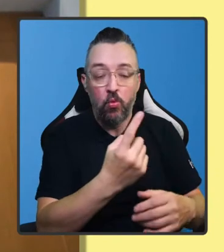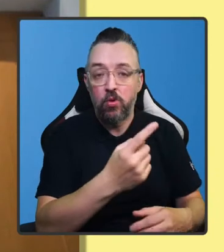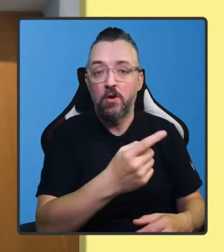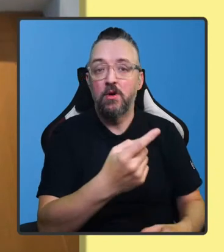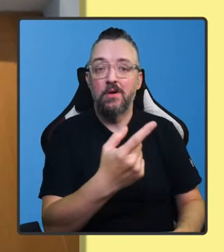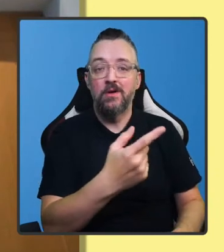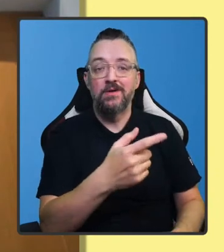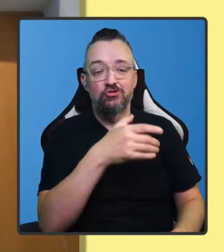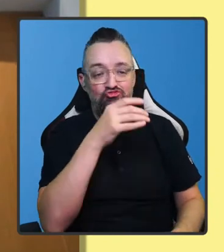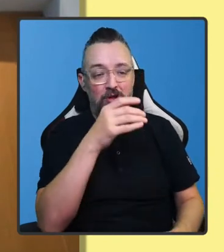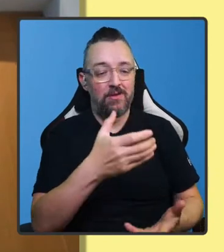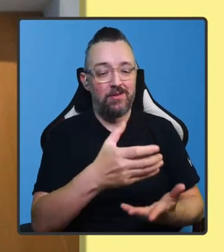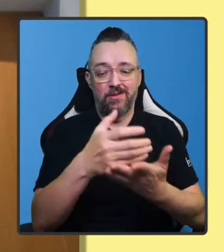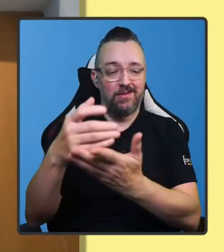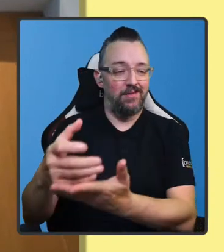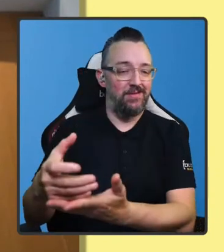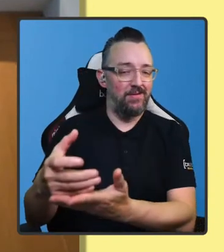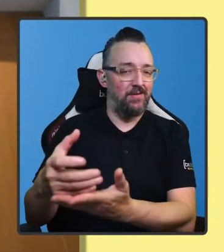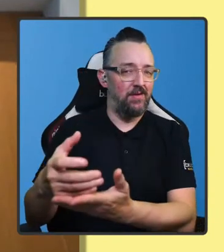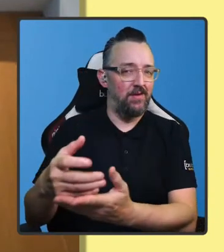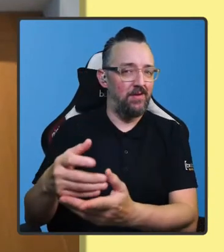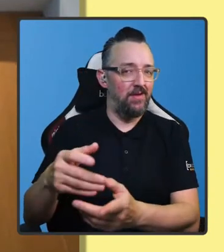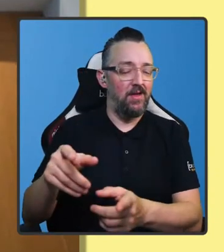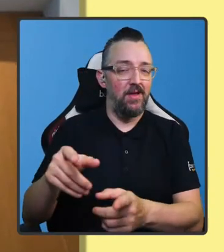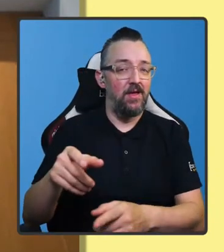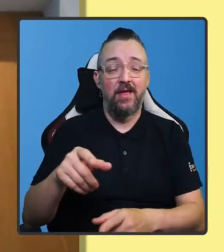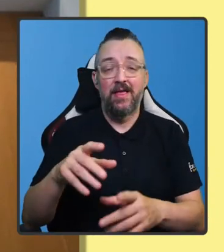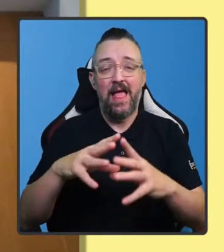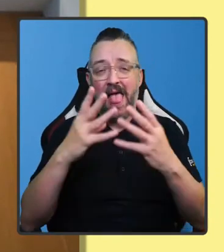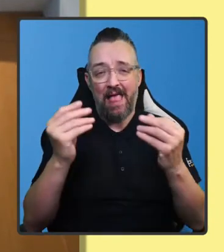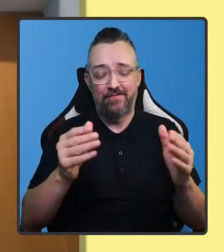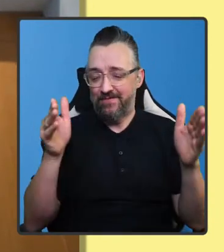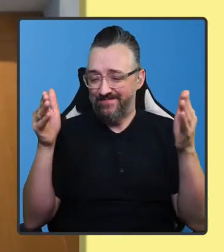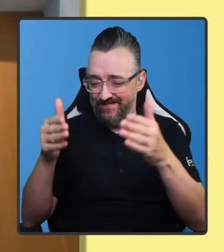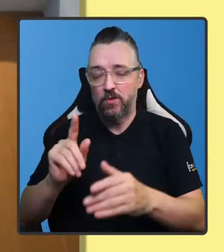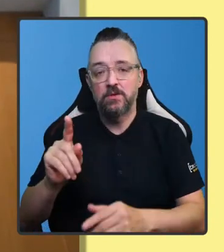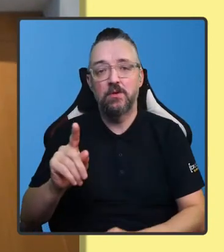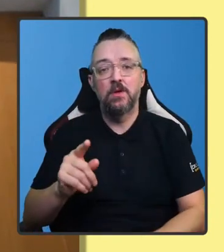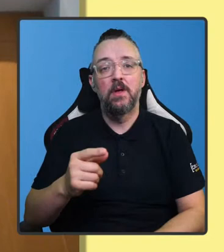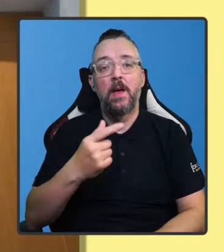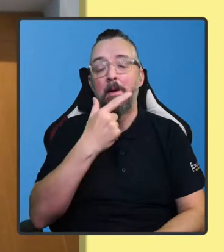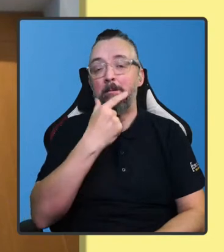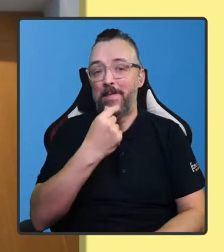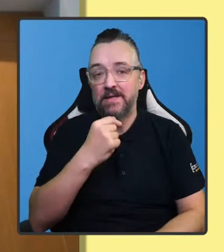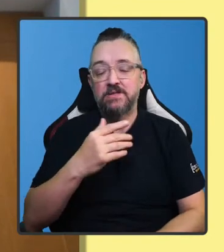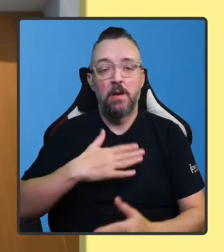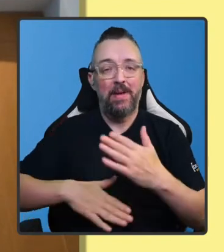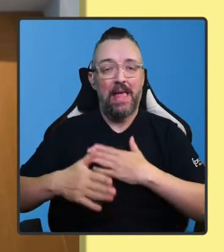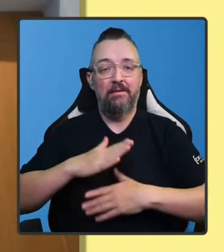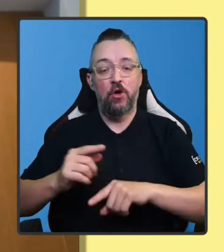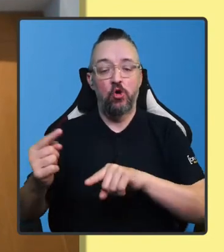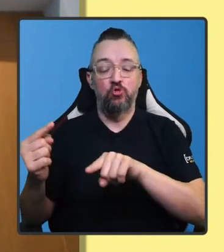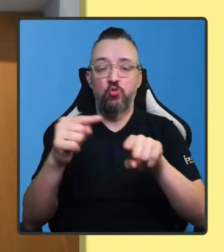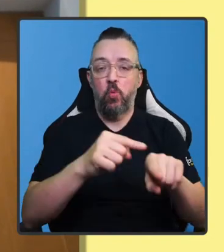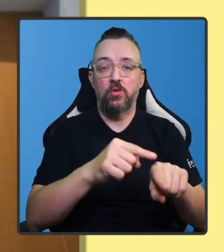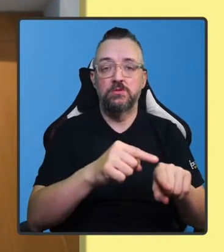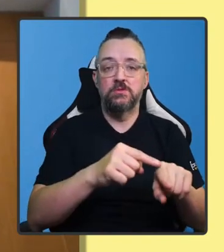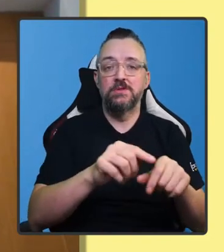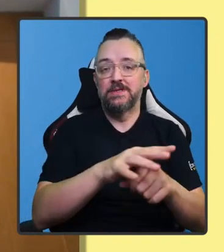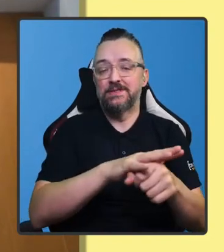drink unattended in a club. This is all about the behaviour of men towards